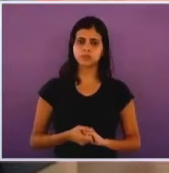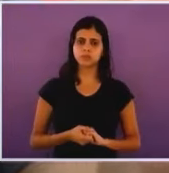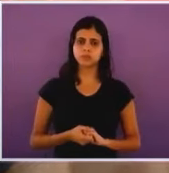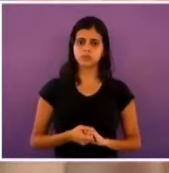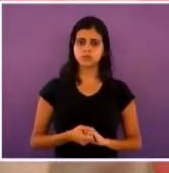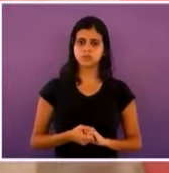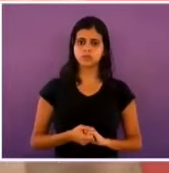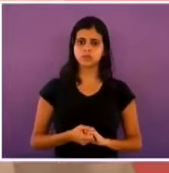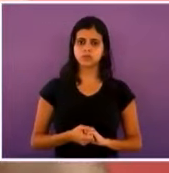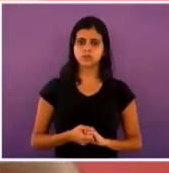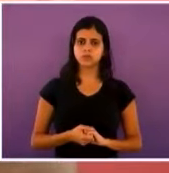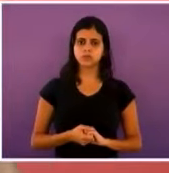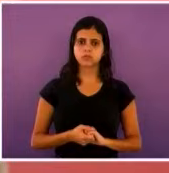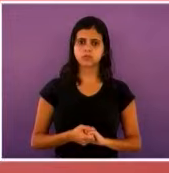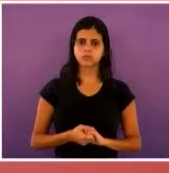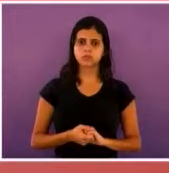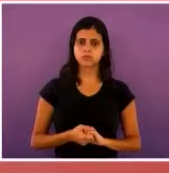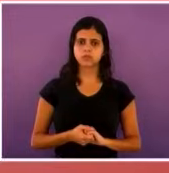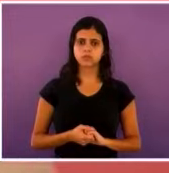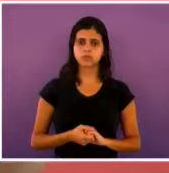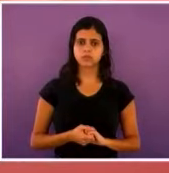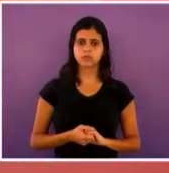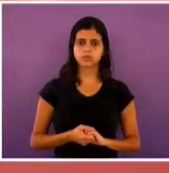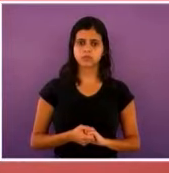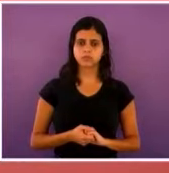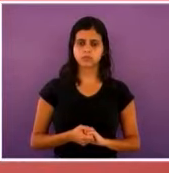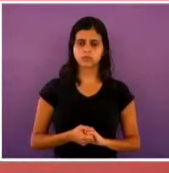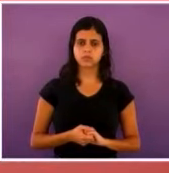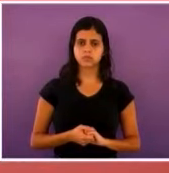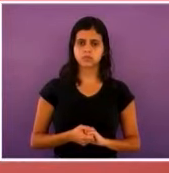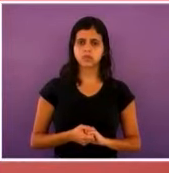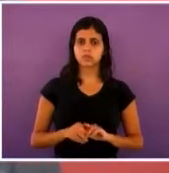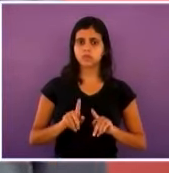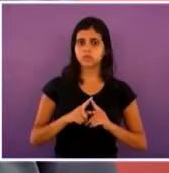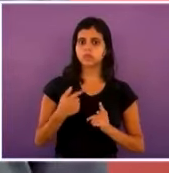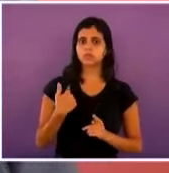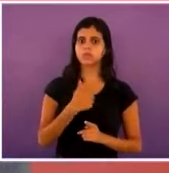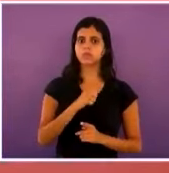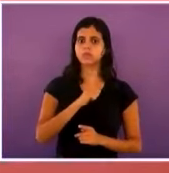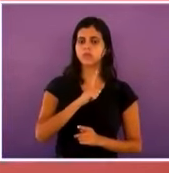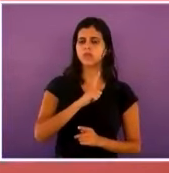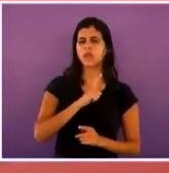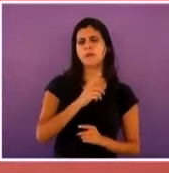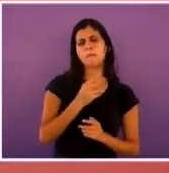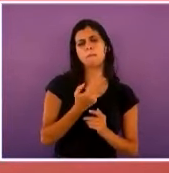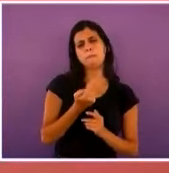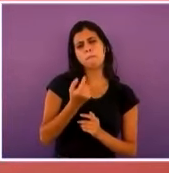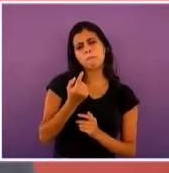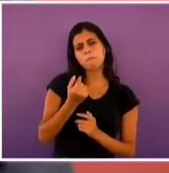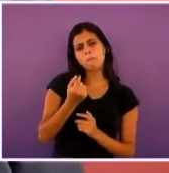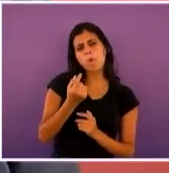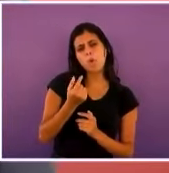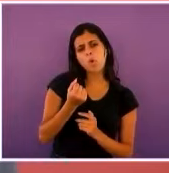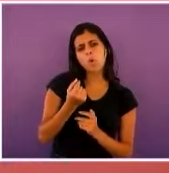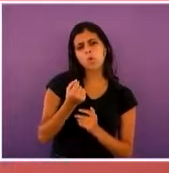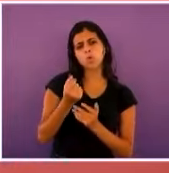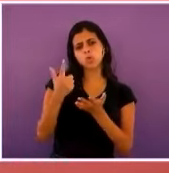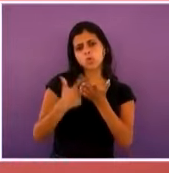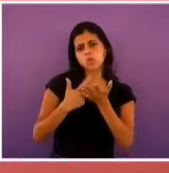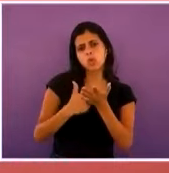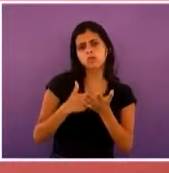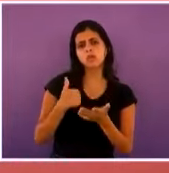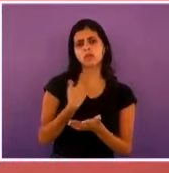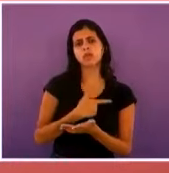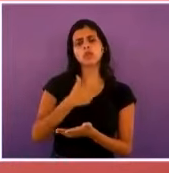help us to make sense of what Pope Francis believes. Mas nós temos poucos escritos, que nos ajudam a entender, a